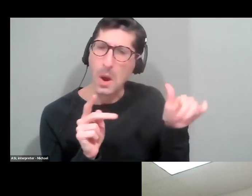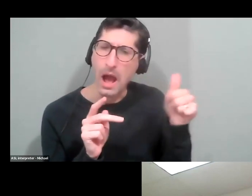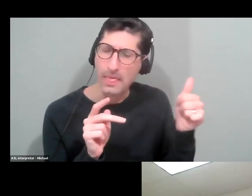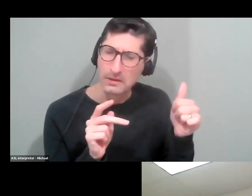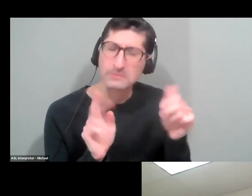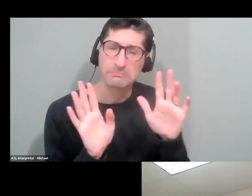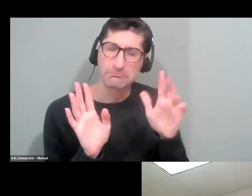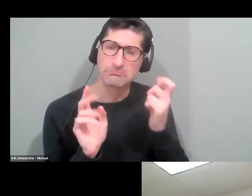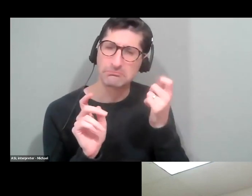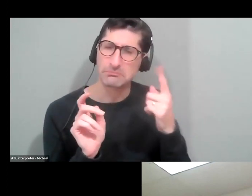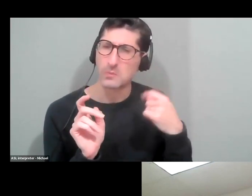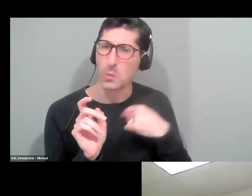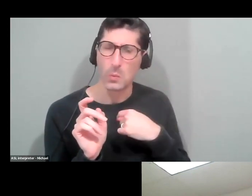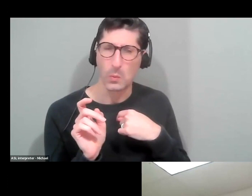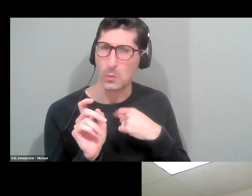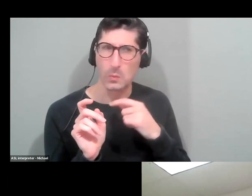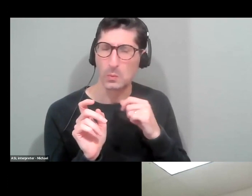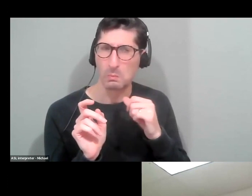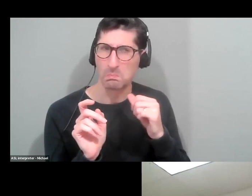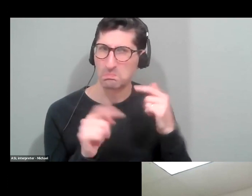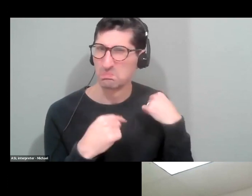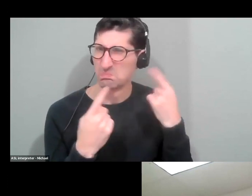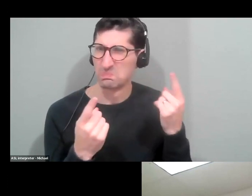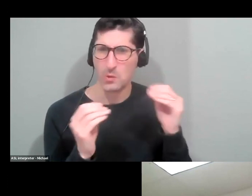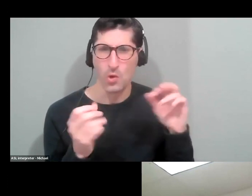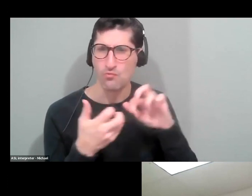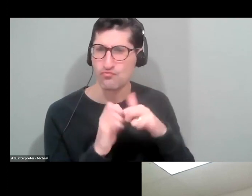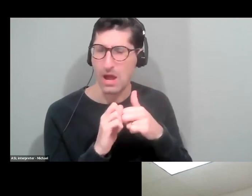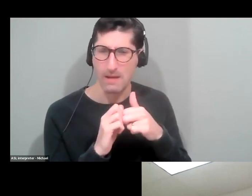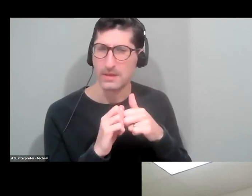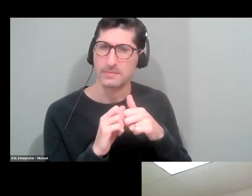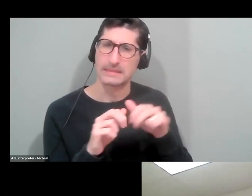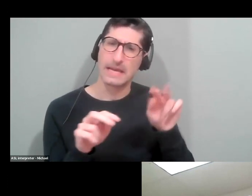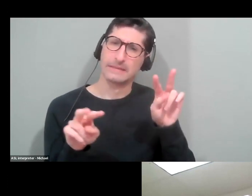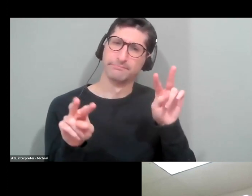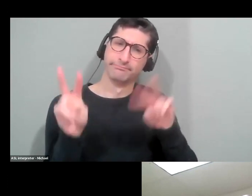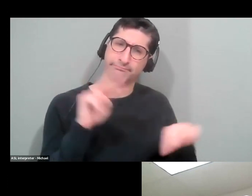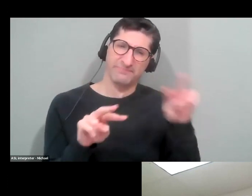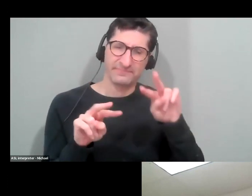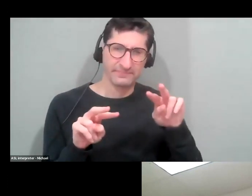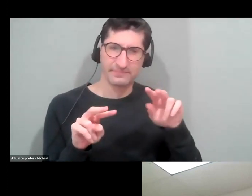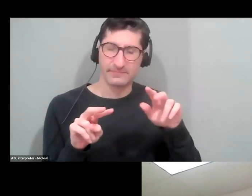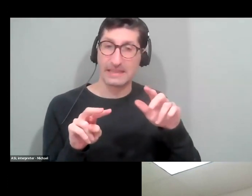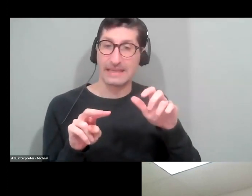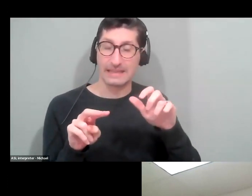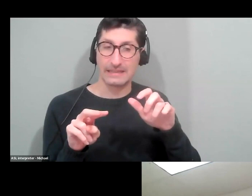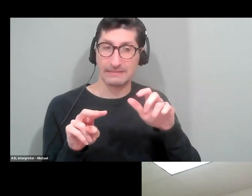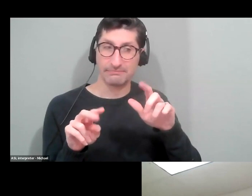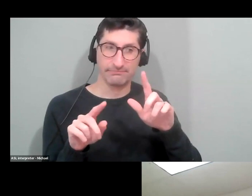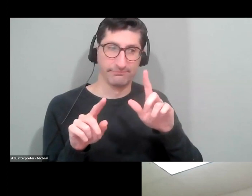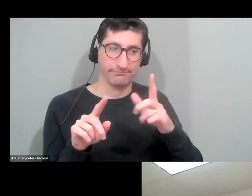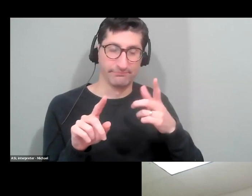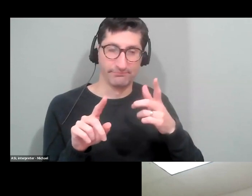with checking out a polling place, which may not be one that the individual who's doing the survey actually votes at.